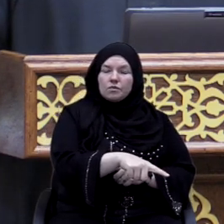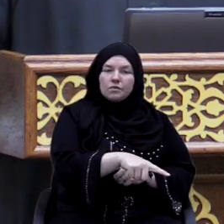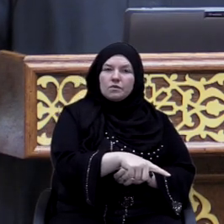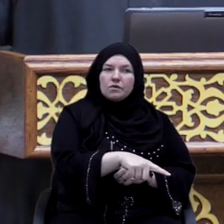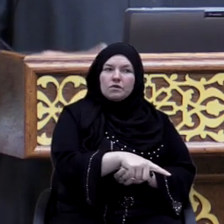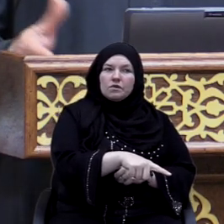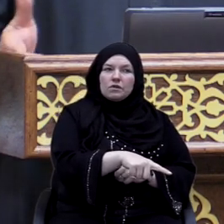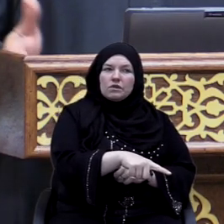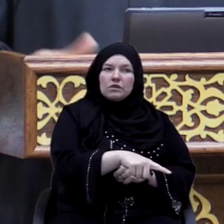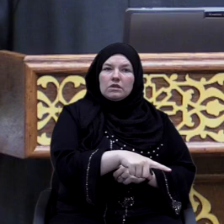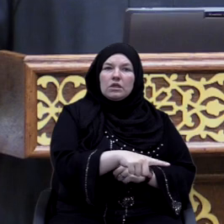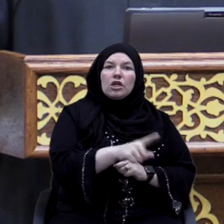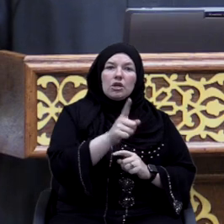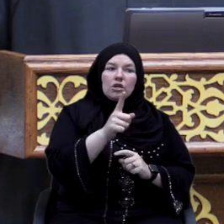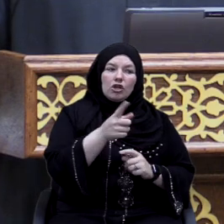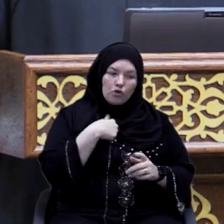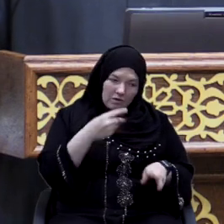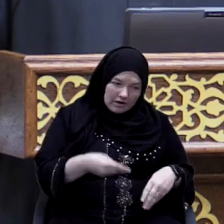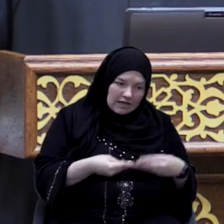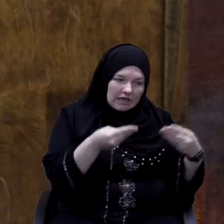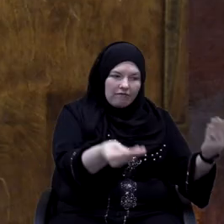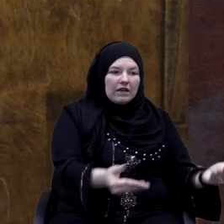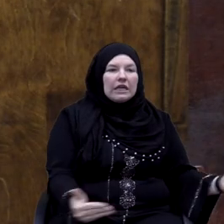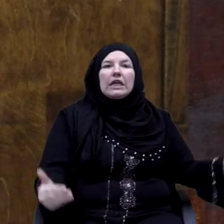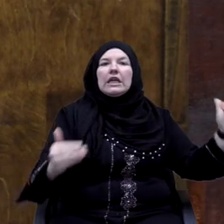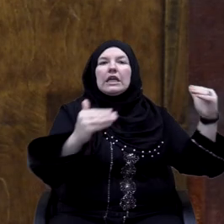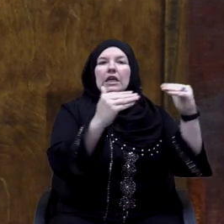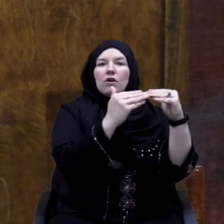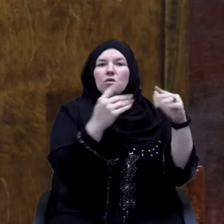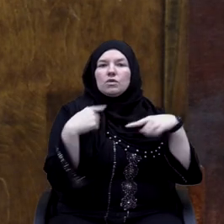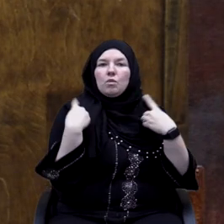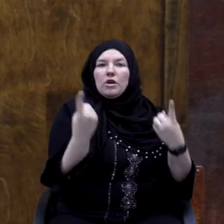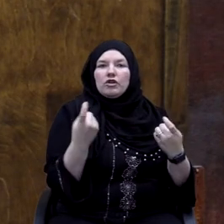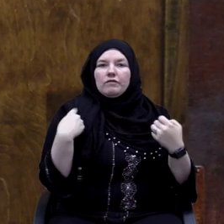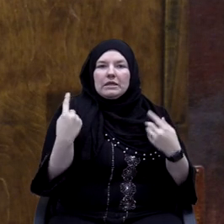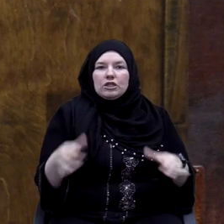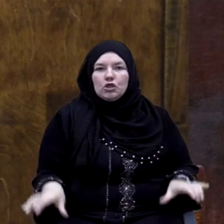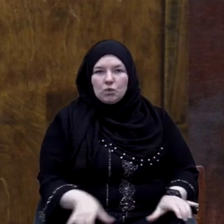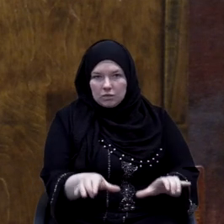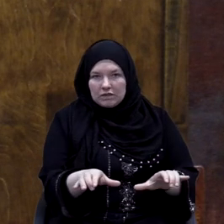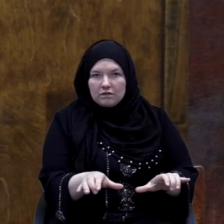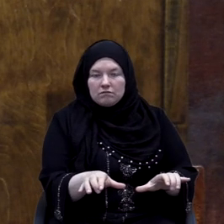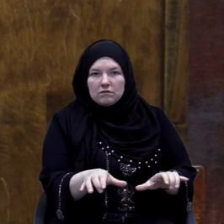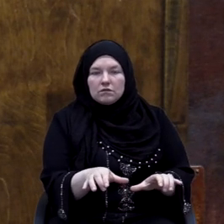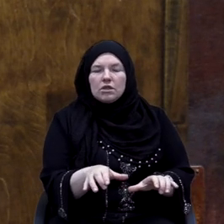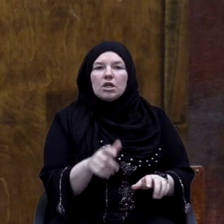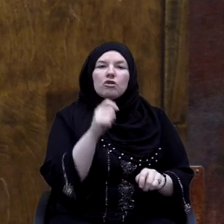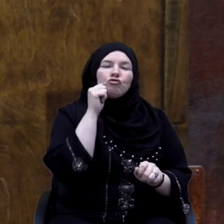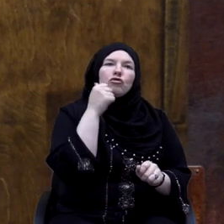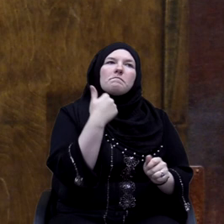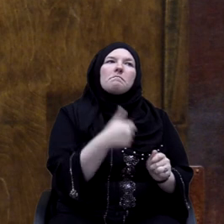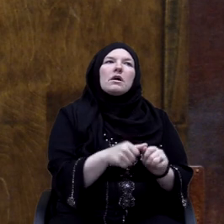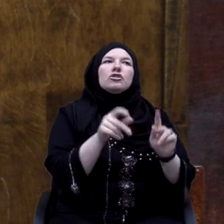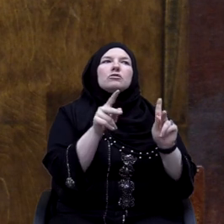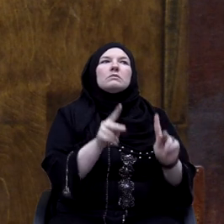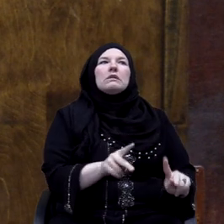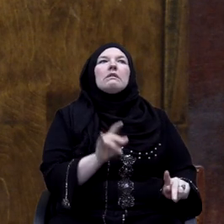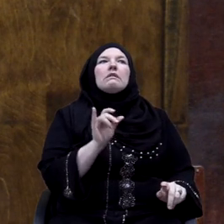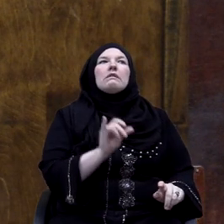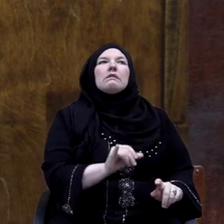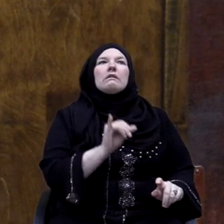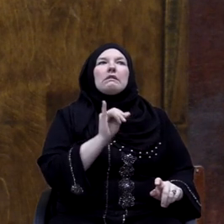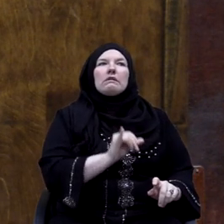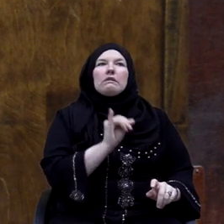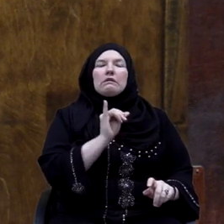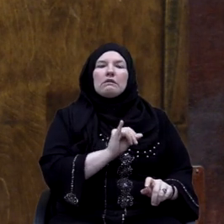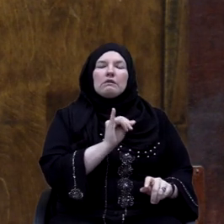but what you've been earning? Again, it reminds a person in that situation of what Allah has given